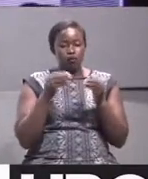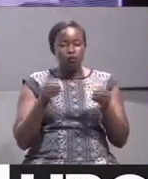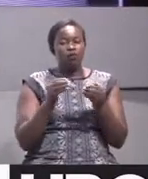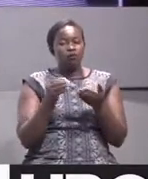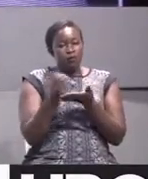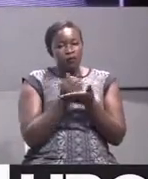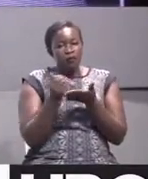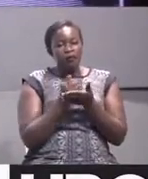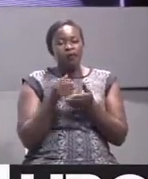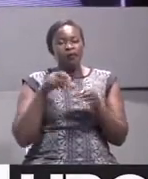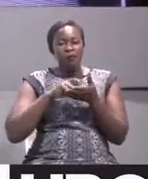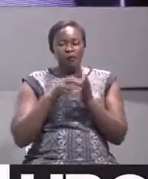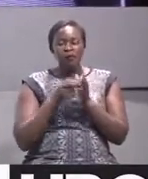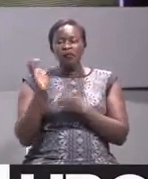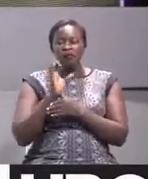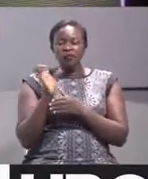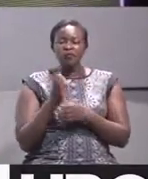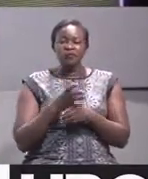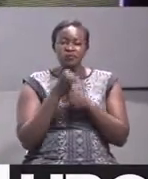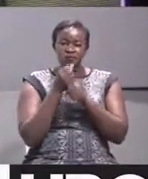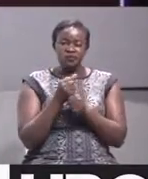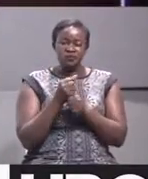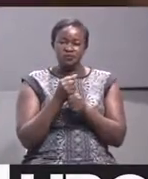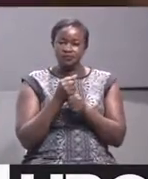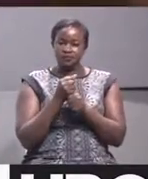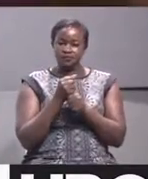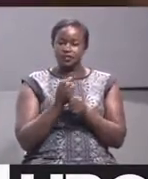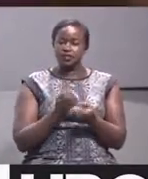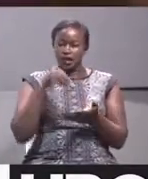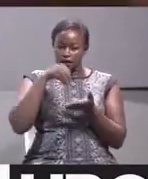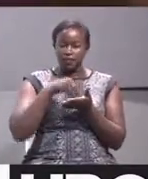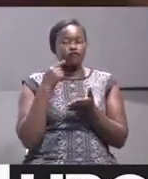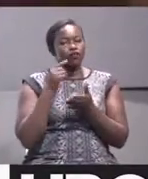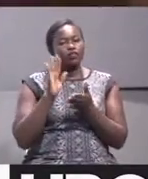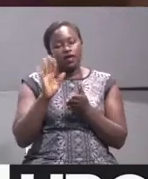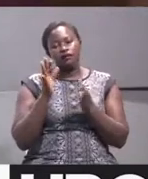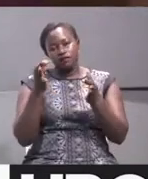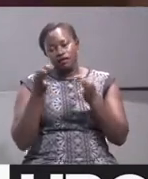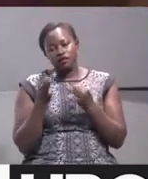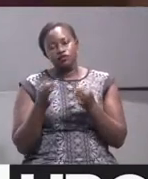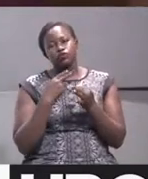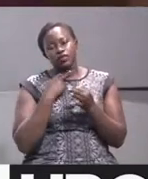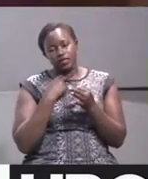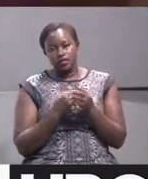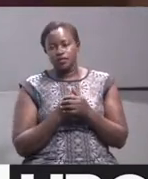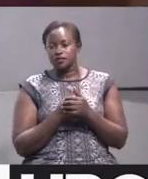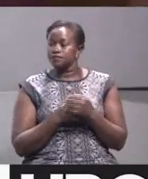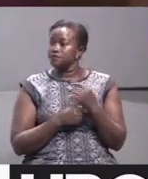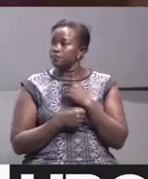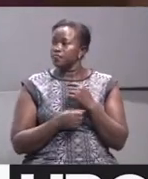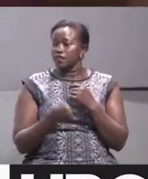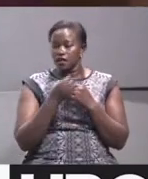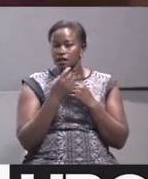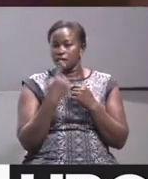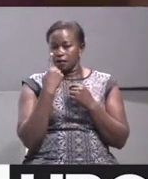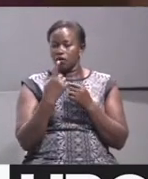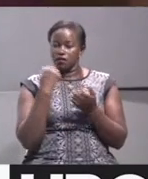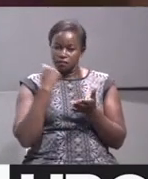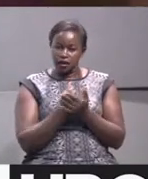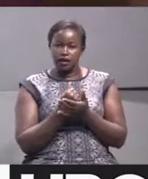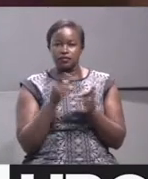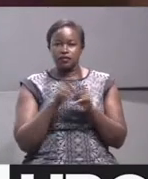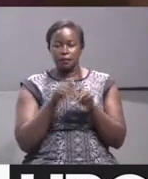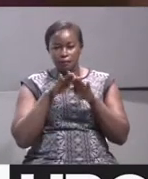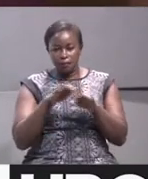customers' trust in Stanbic for their financial needs. Also proud to be the number one trade bank with a market